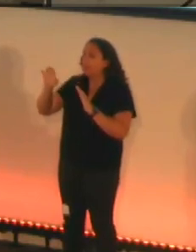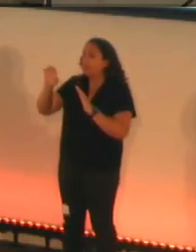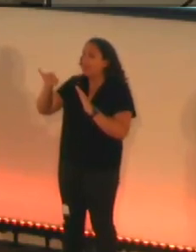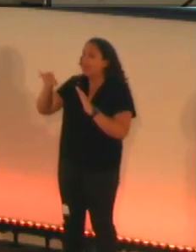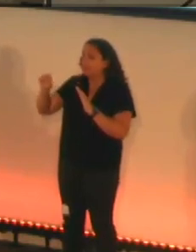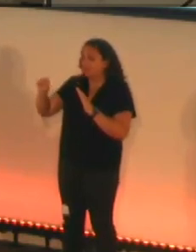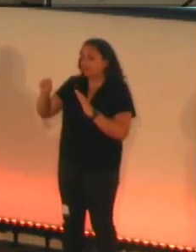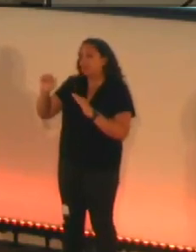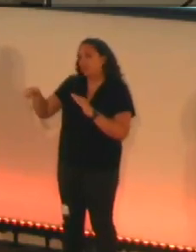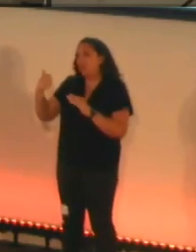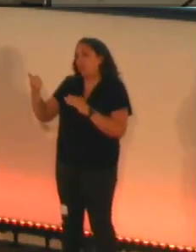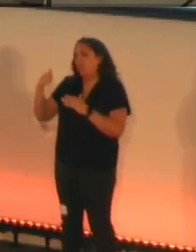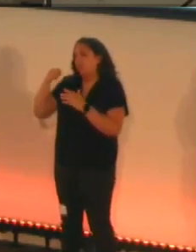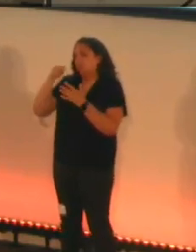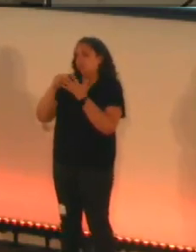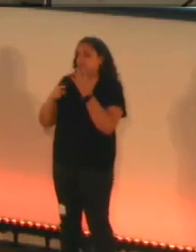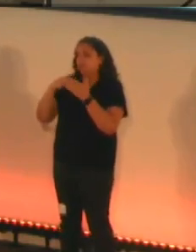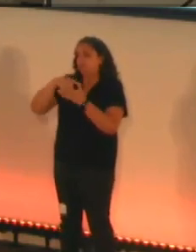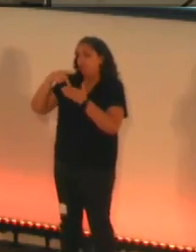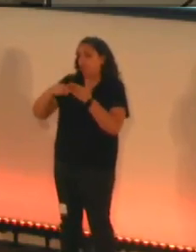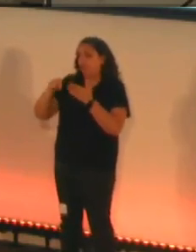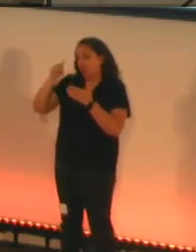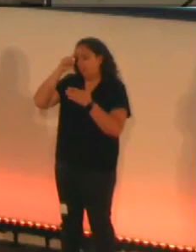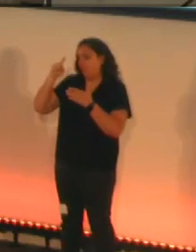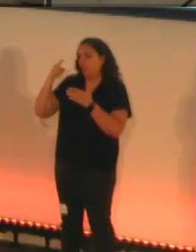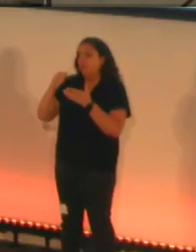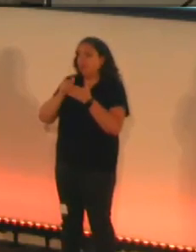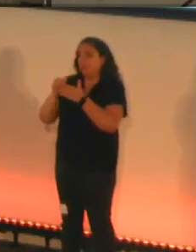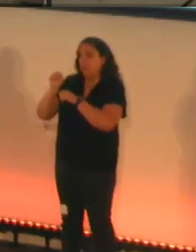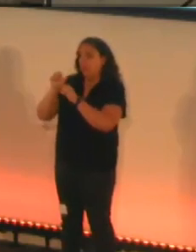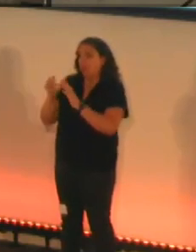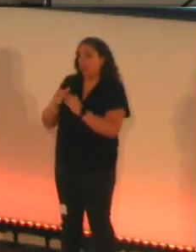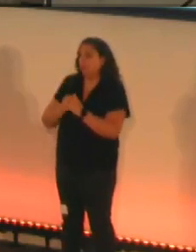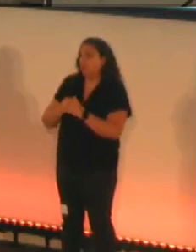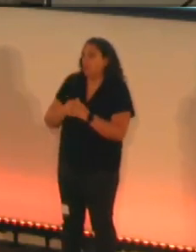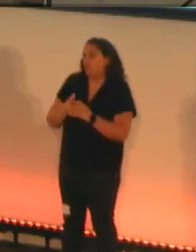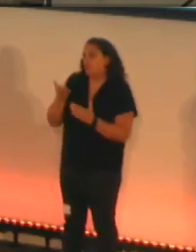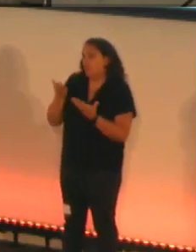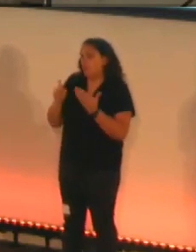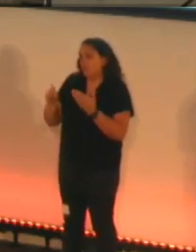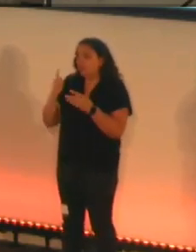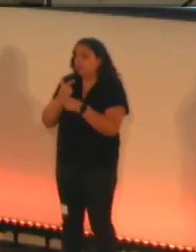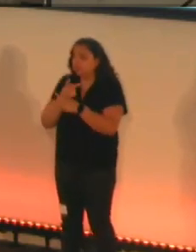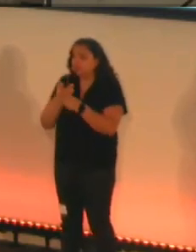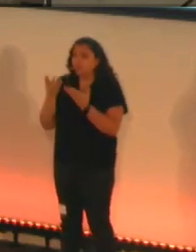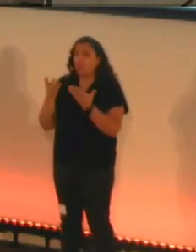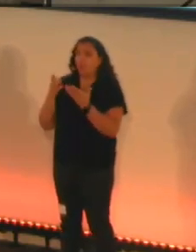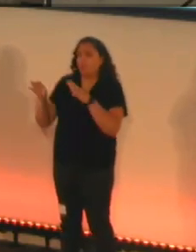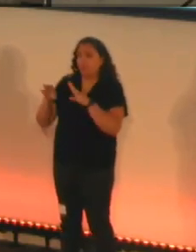workers. And future work can also explore what types of training guides should receive, such as the behavior that they should have or the guidelines that they should